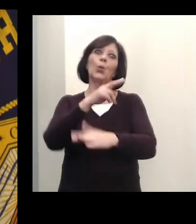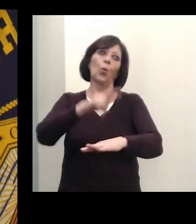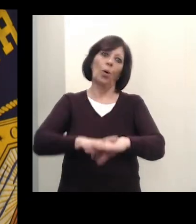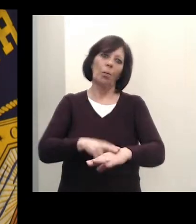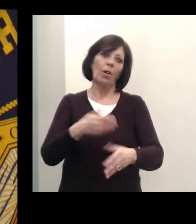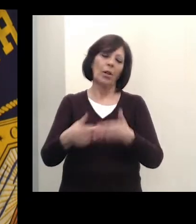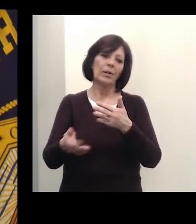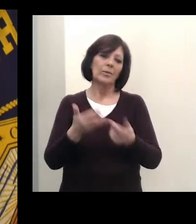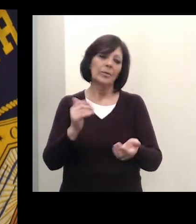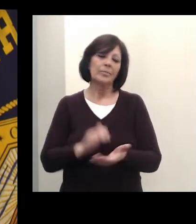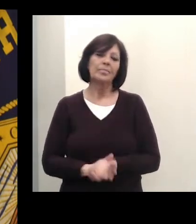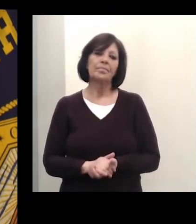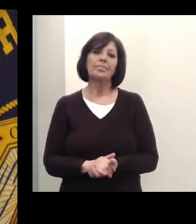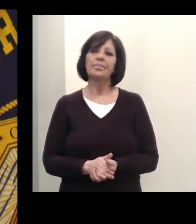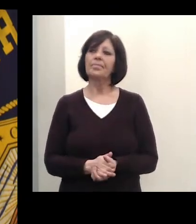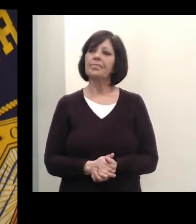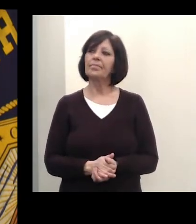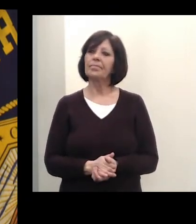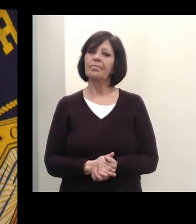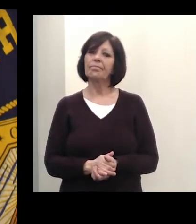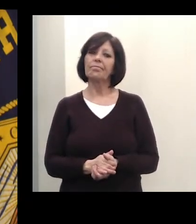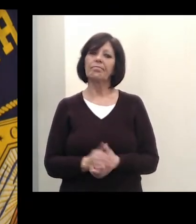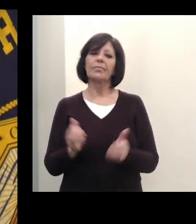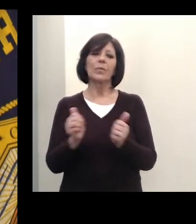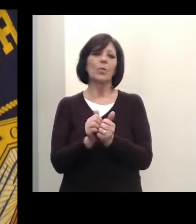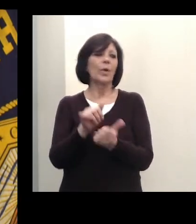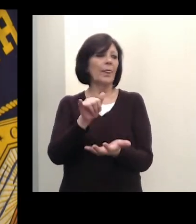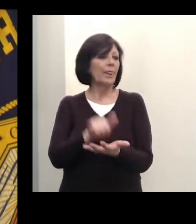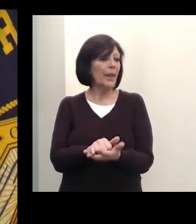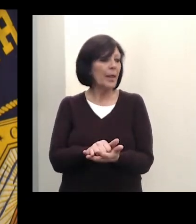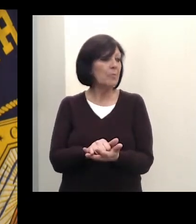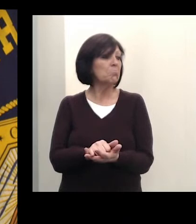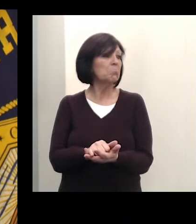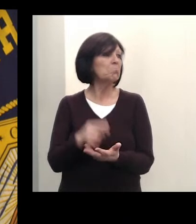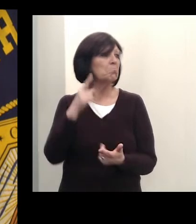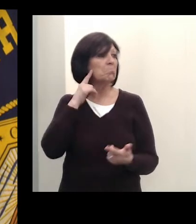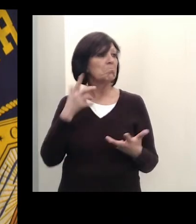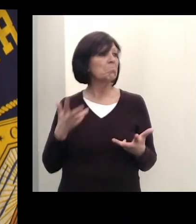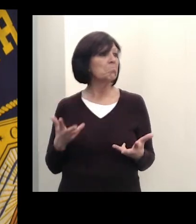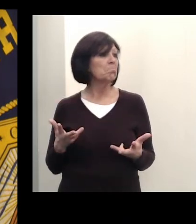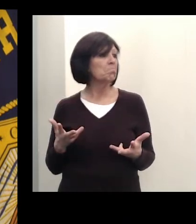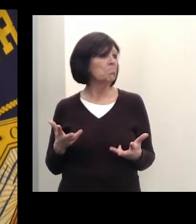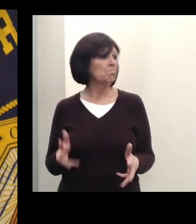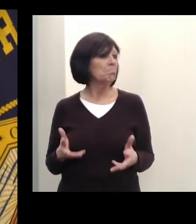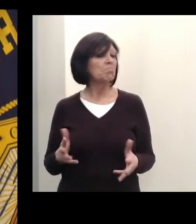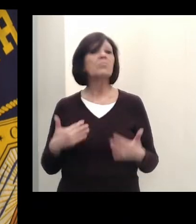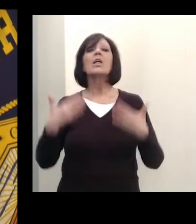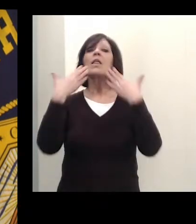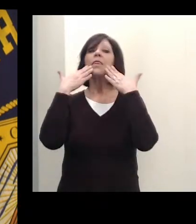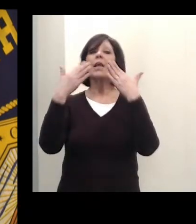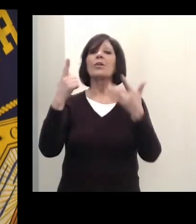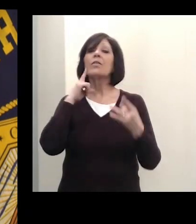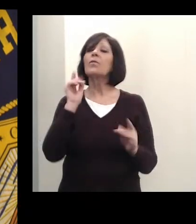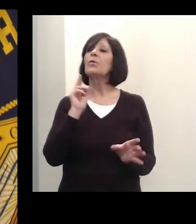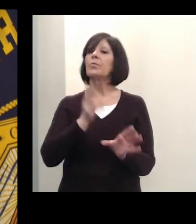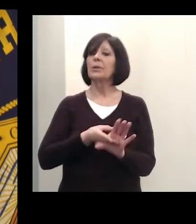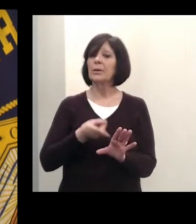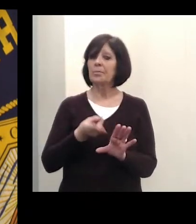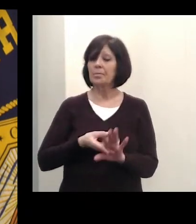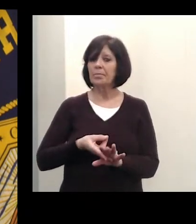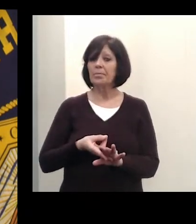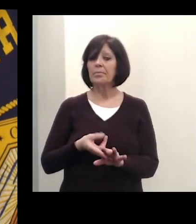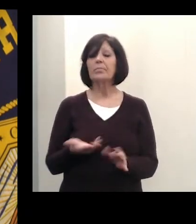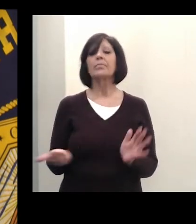forward. With that, I don't think there's any other members of the media, so I thank them for their participation. Once